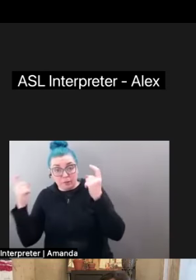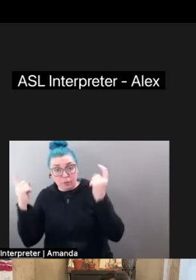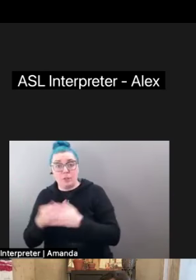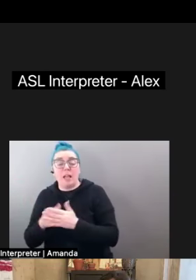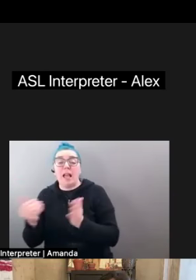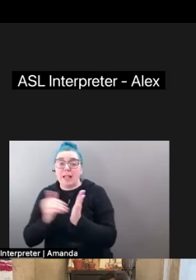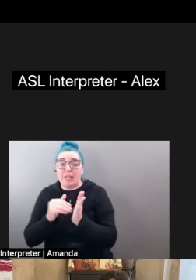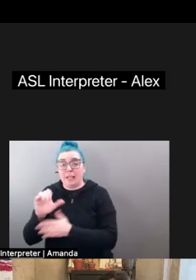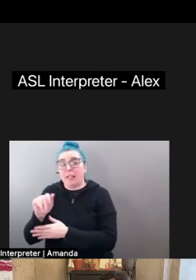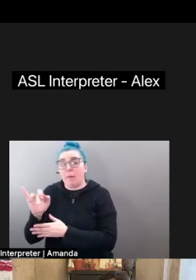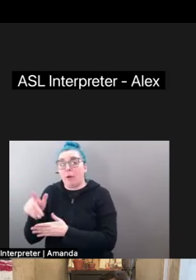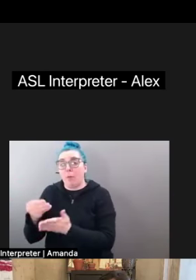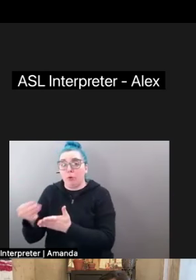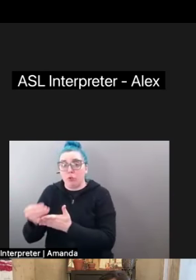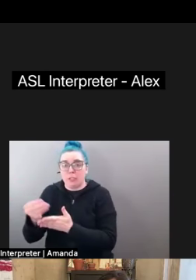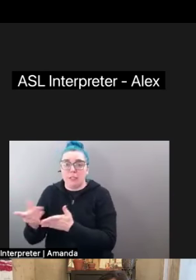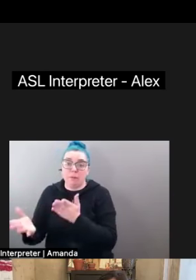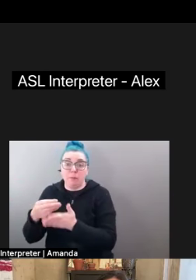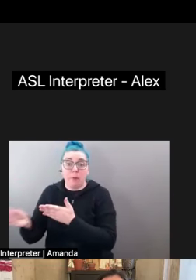major equipment.